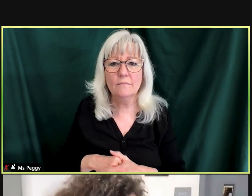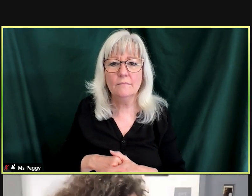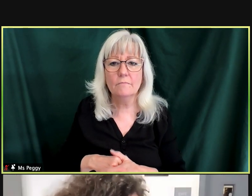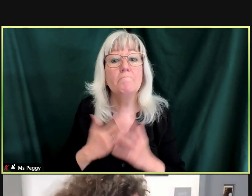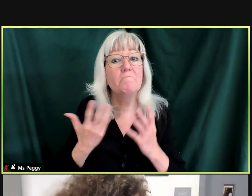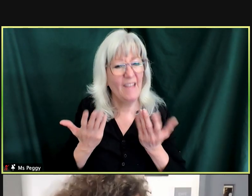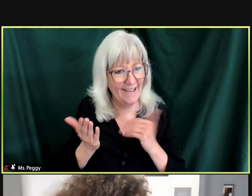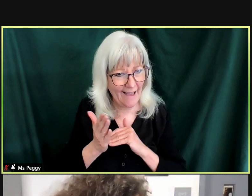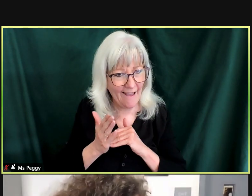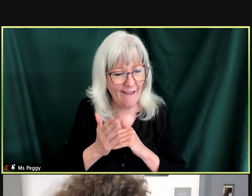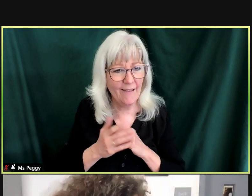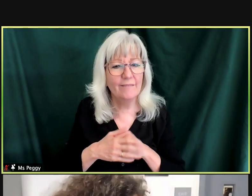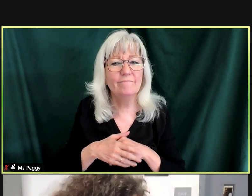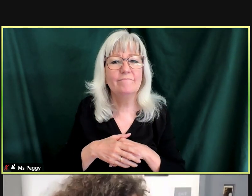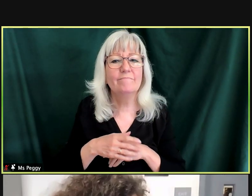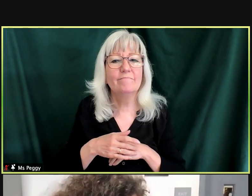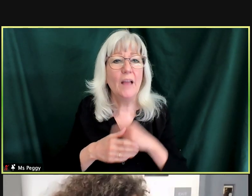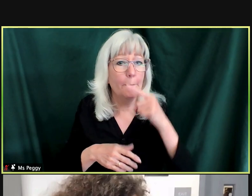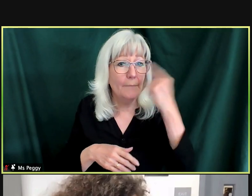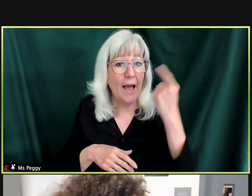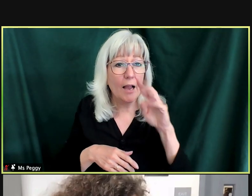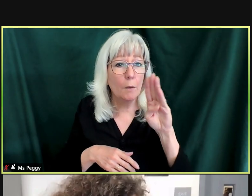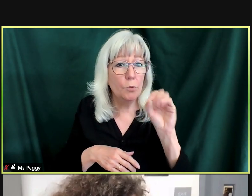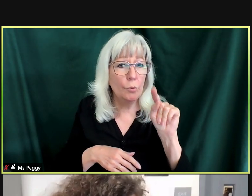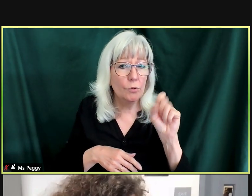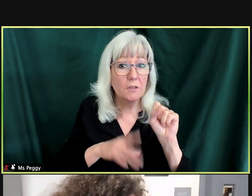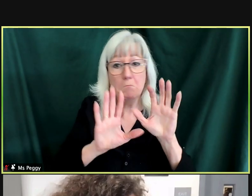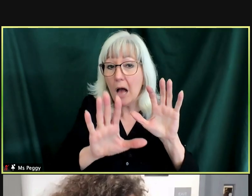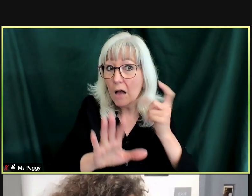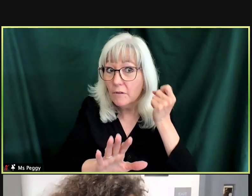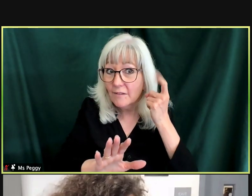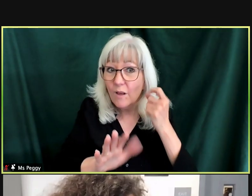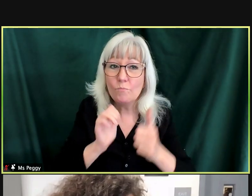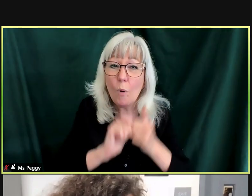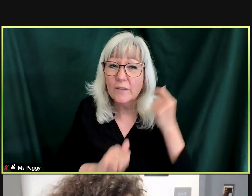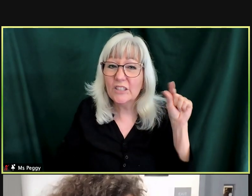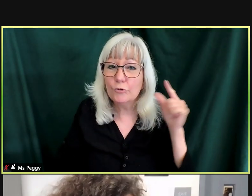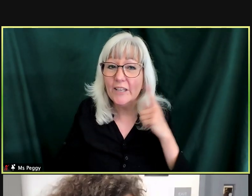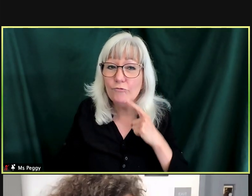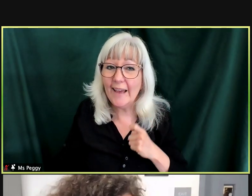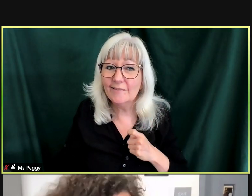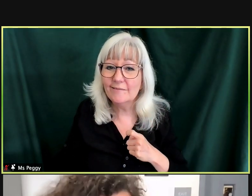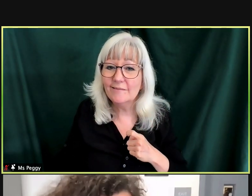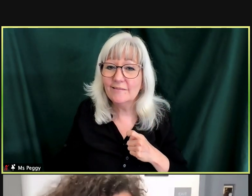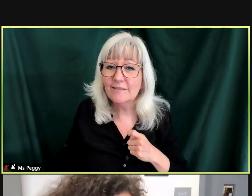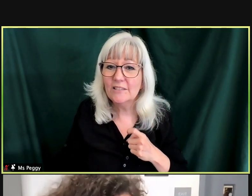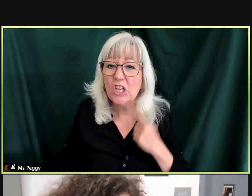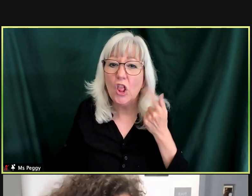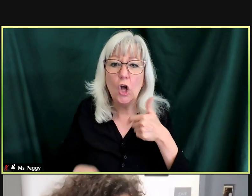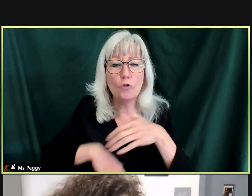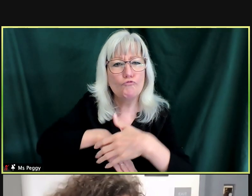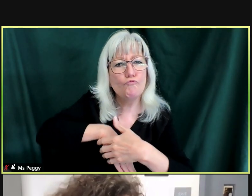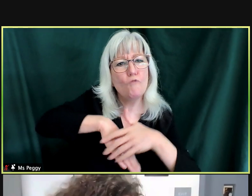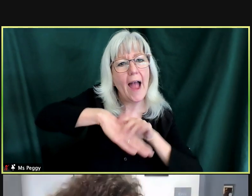And again, here we have a pair of black boots, but he's using mostly green and red to make them look